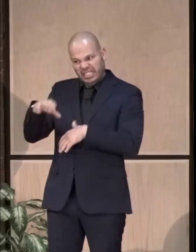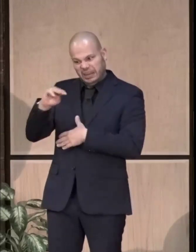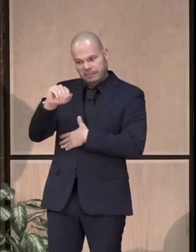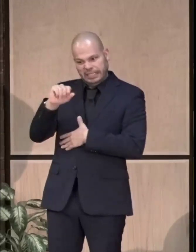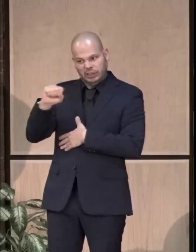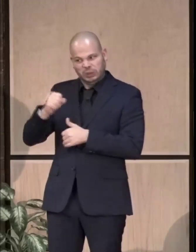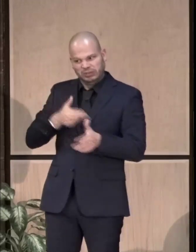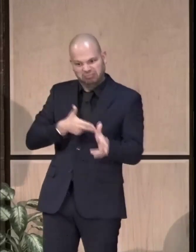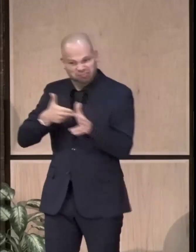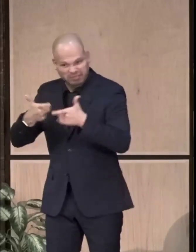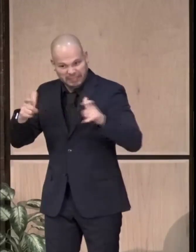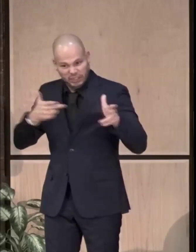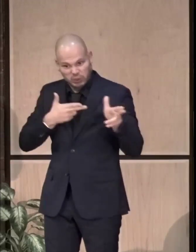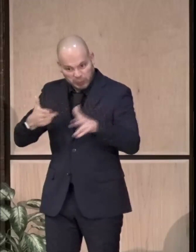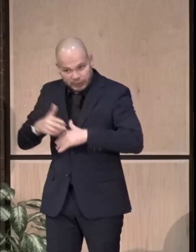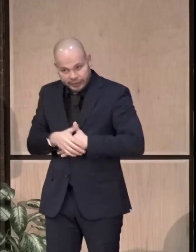downplayed